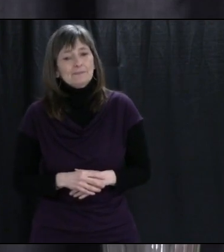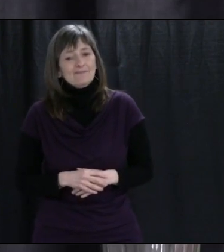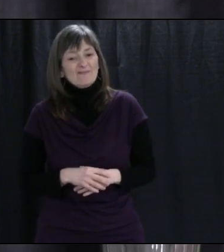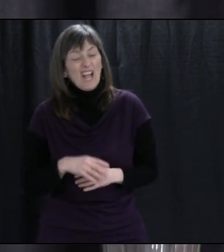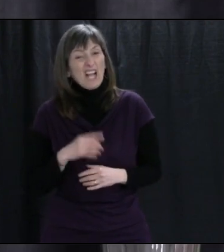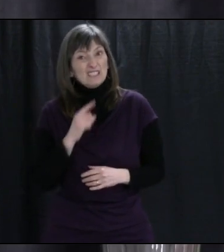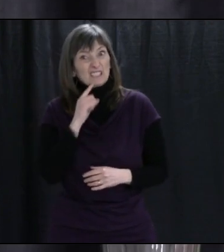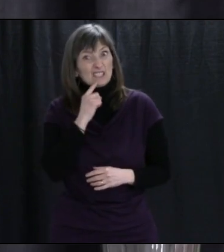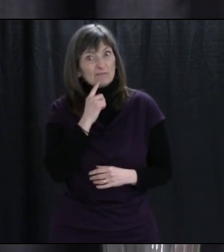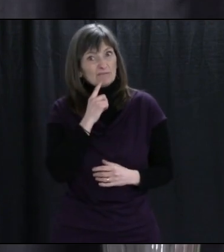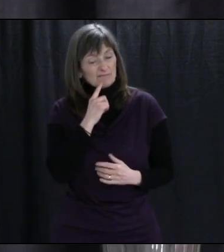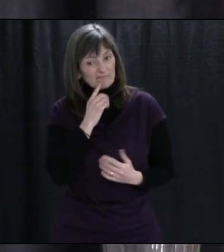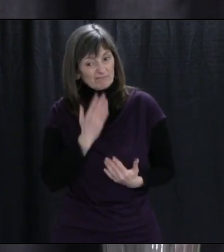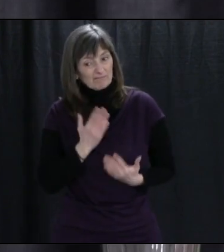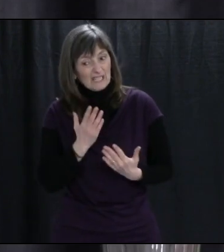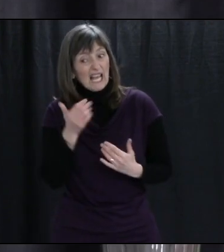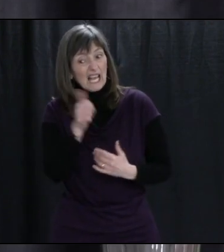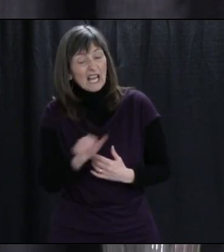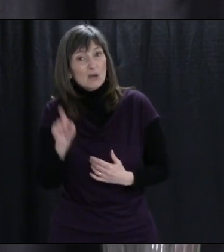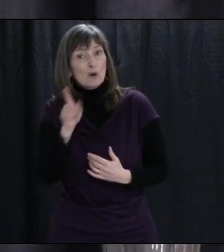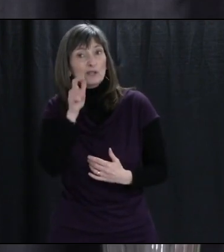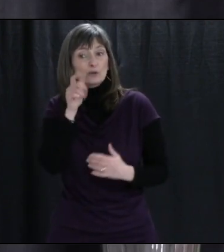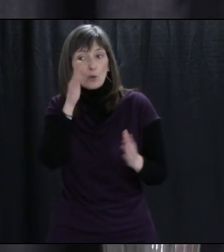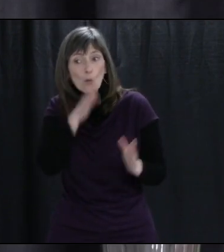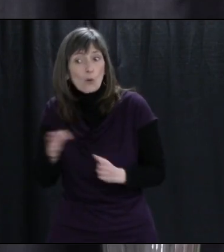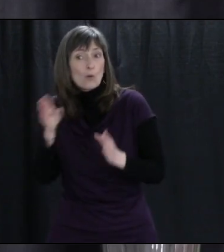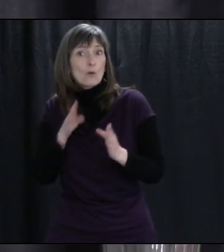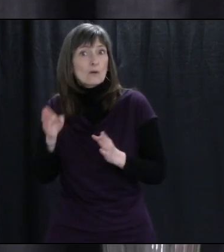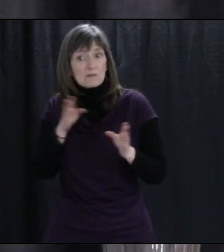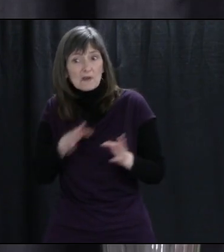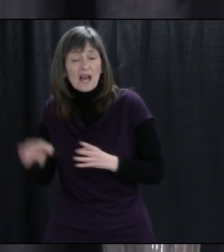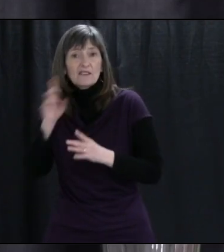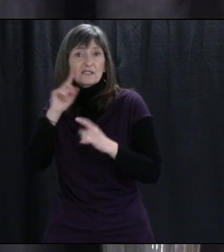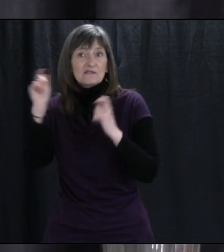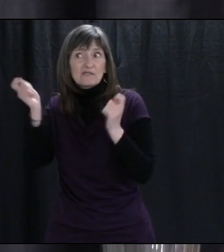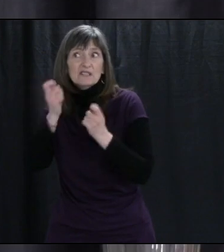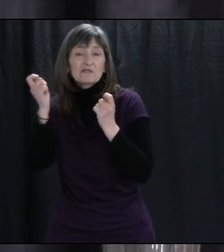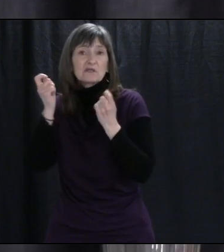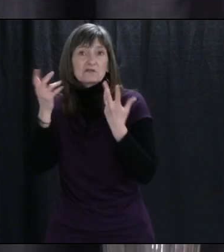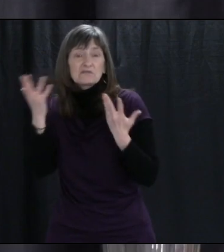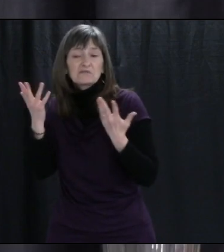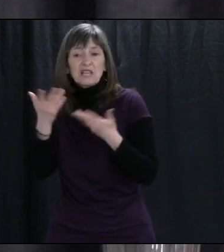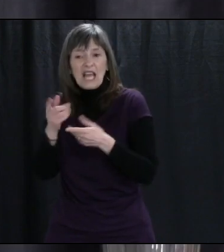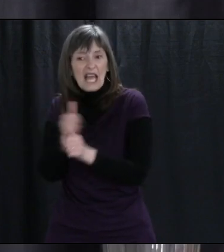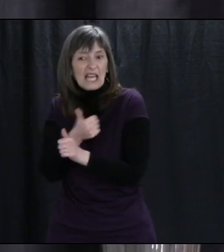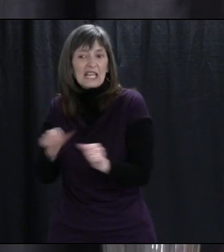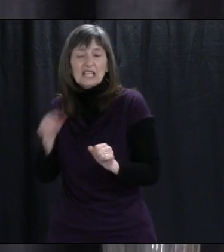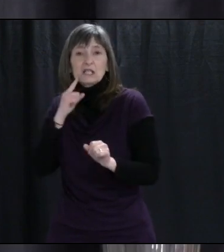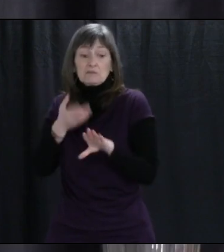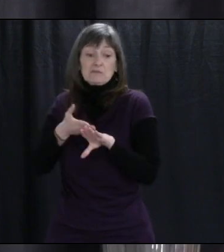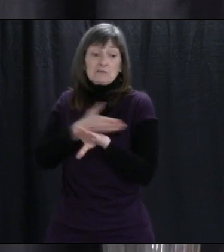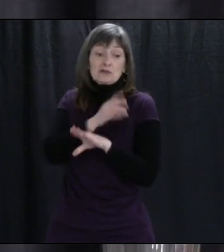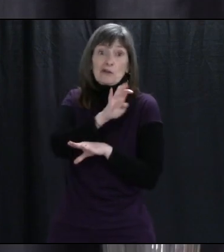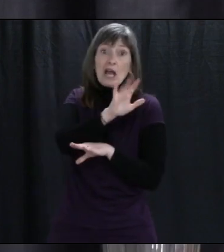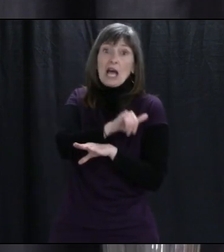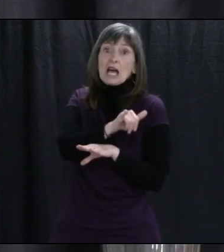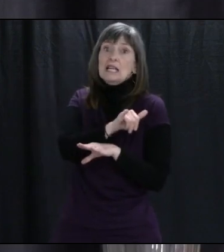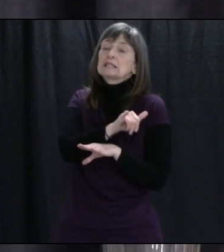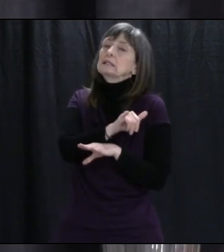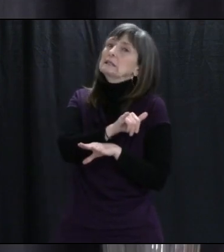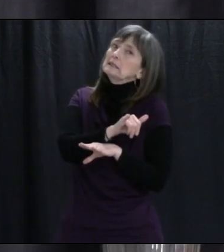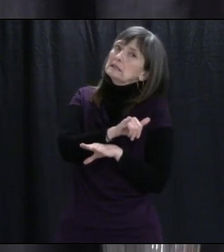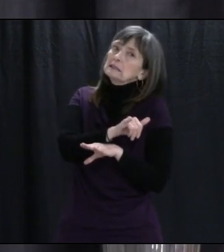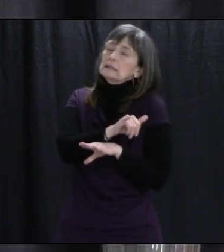seriously suggest to any organizers looking at festivals up until July, certainly, that